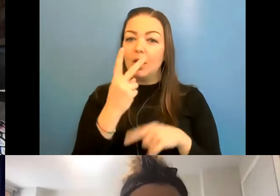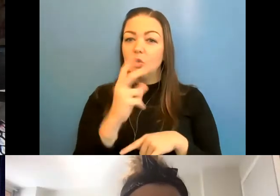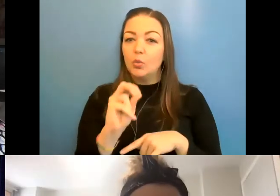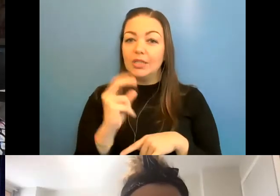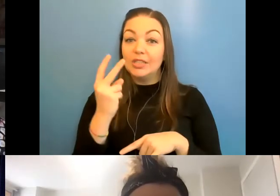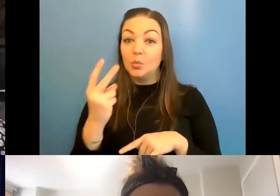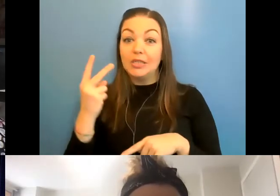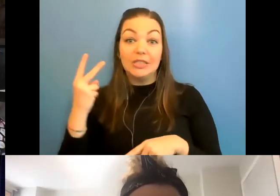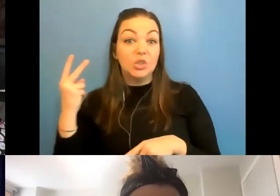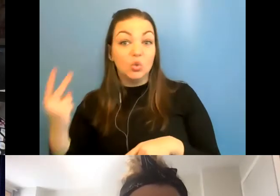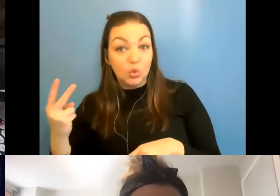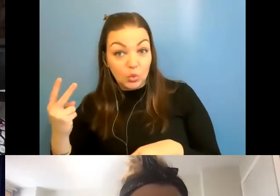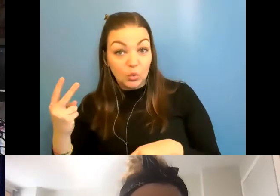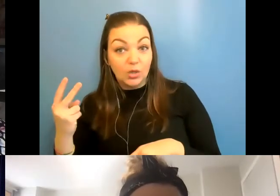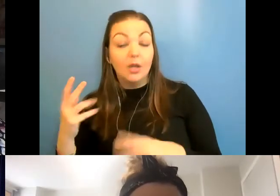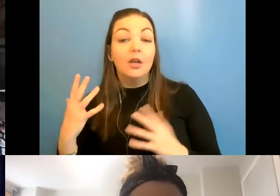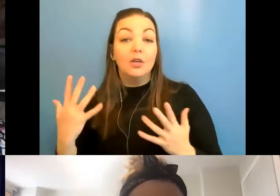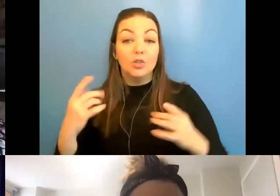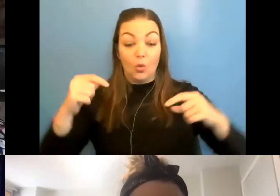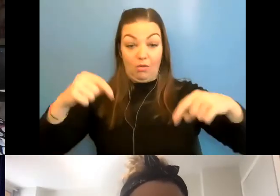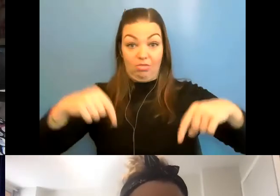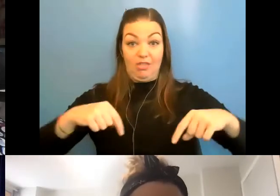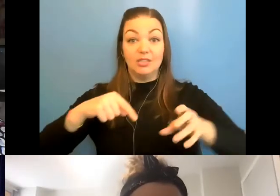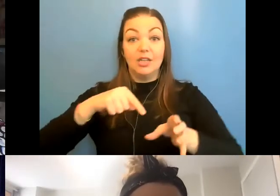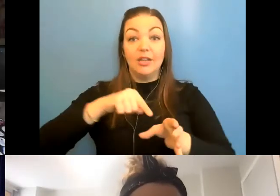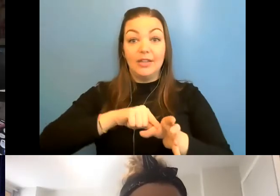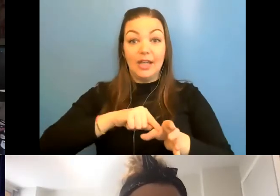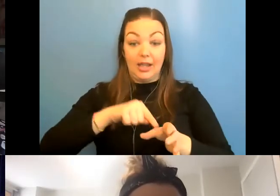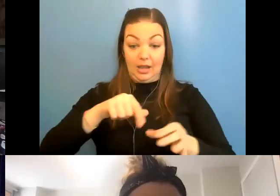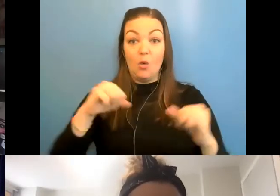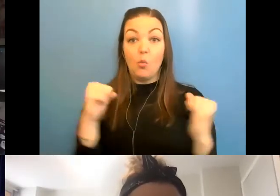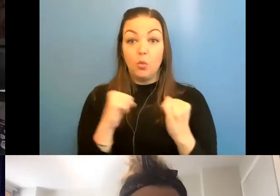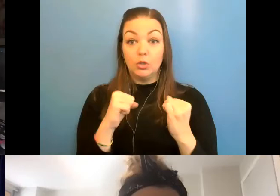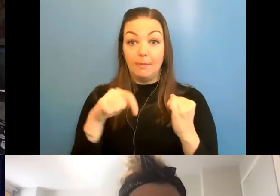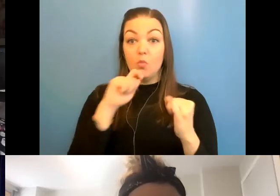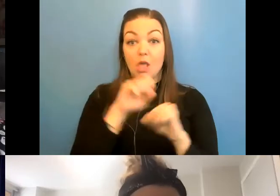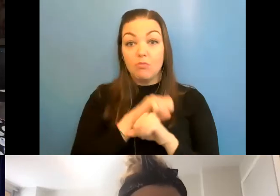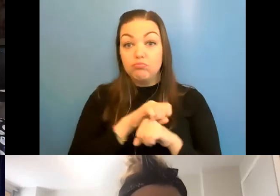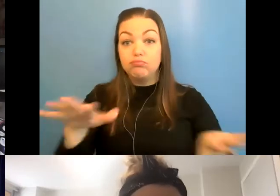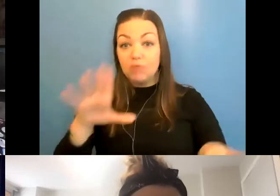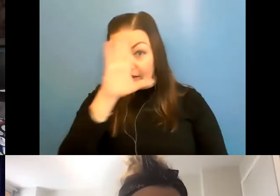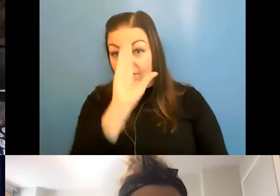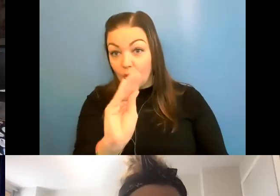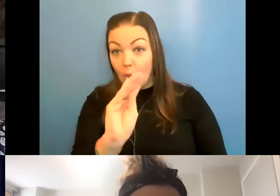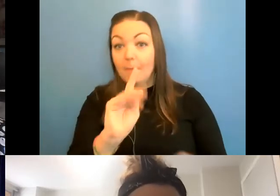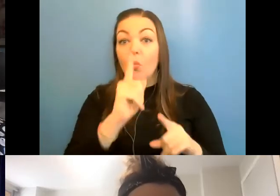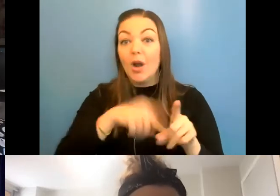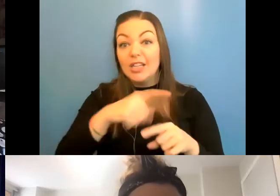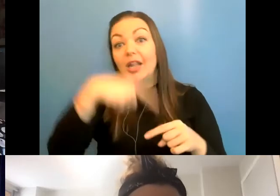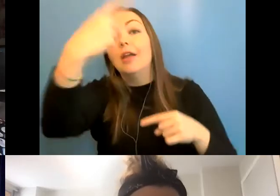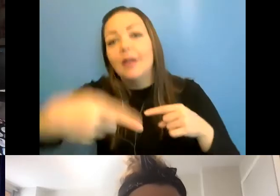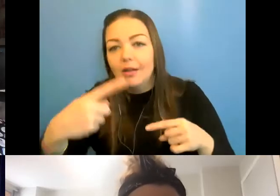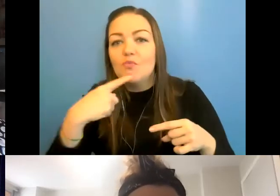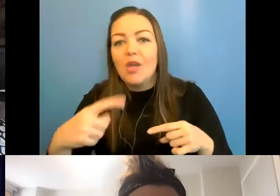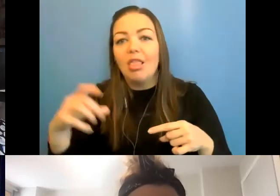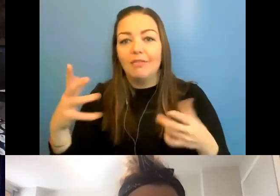2022. So hopefully in the autumn of this year, we'll be advertising those again, if we're able to run them. As again, it is obviously, like everything,